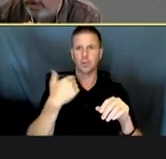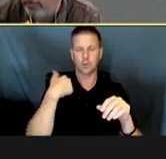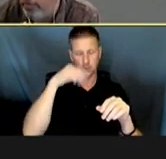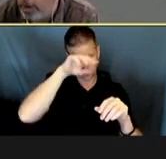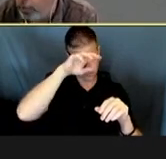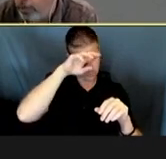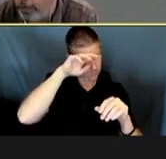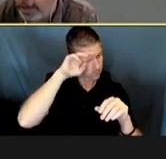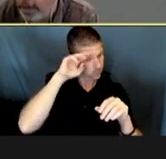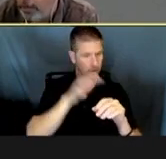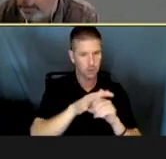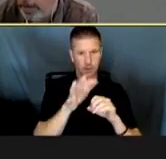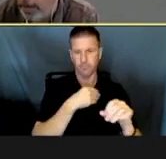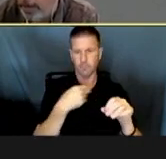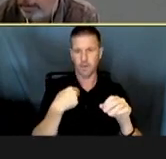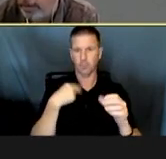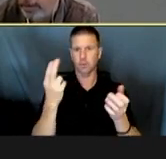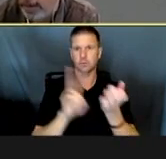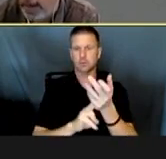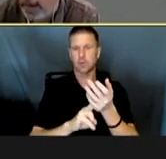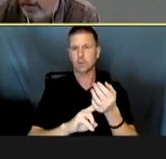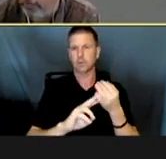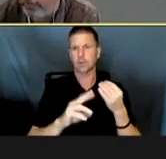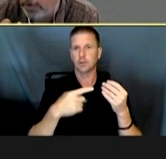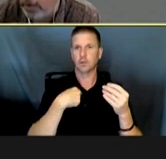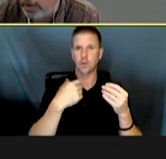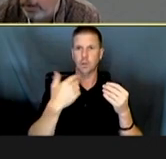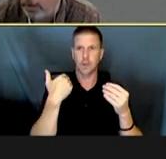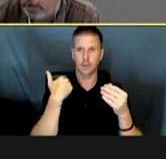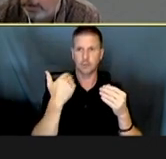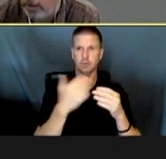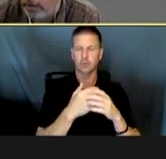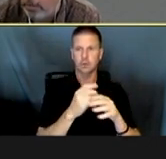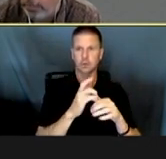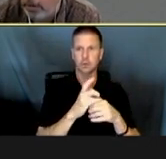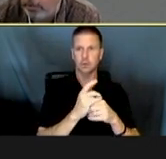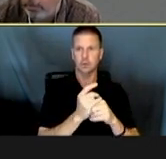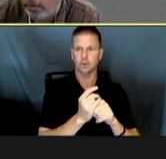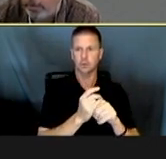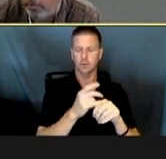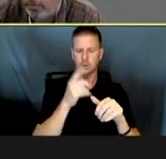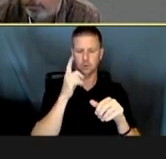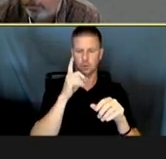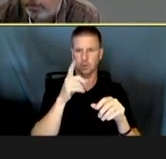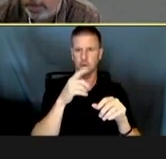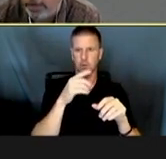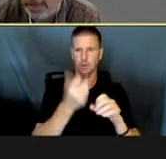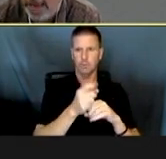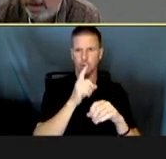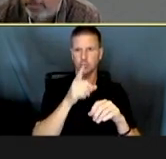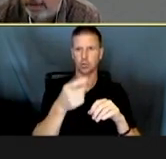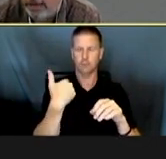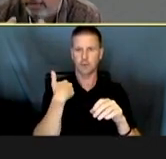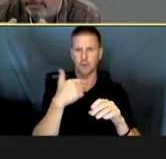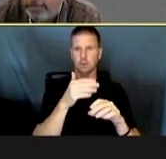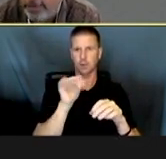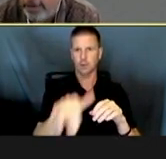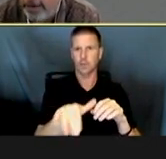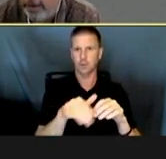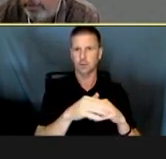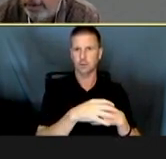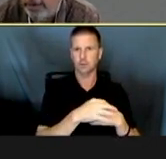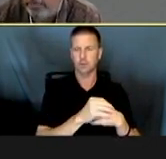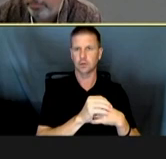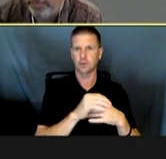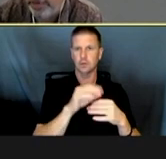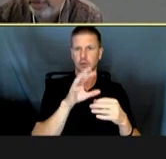have enough members signed up? Because I have, I completed the survey. I just want to be sure you guys have that and